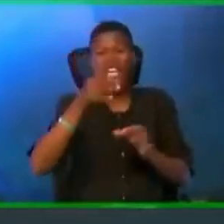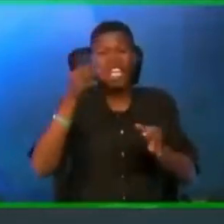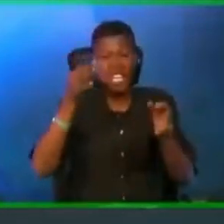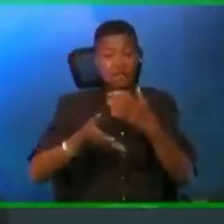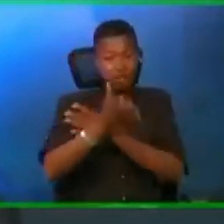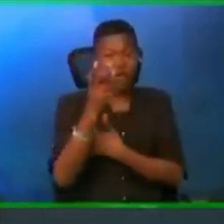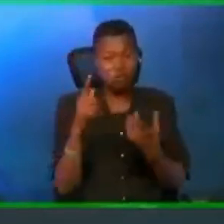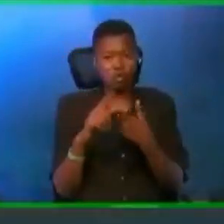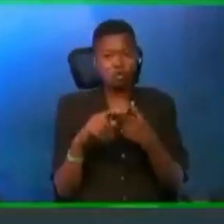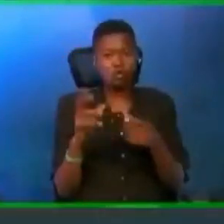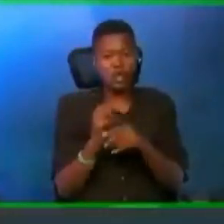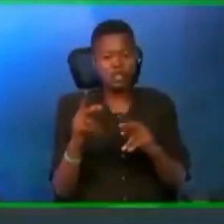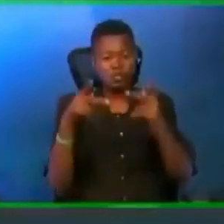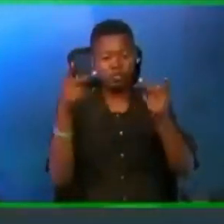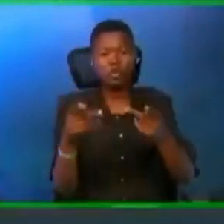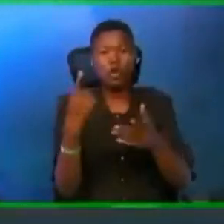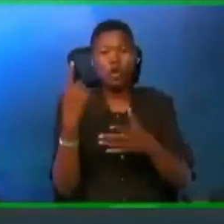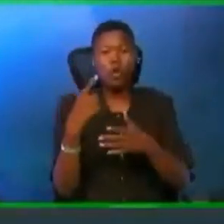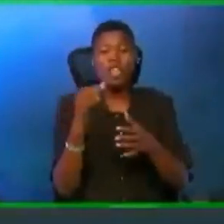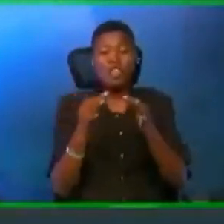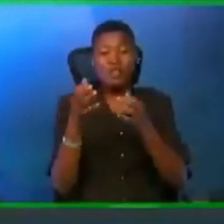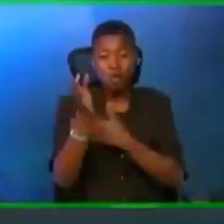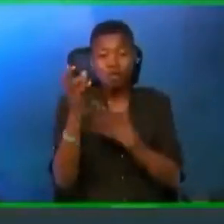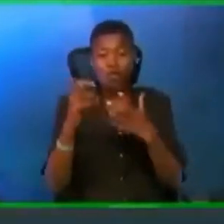do is that he will create something and then put a seed on it.